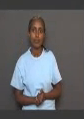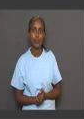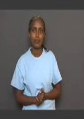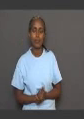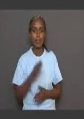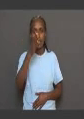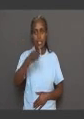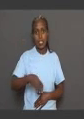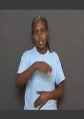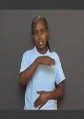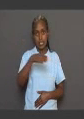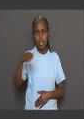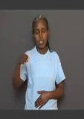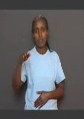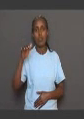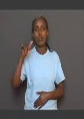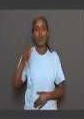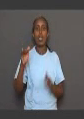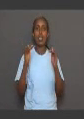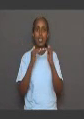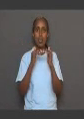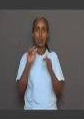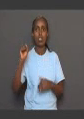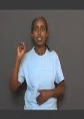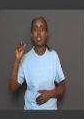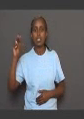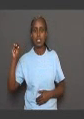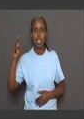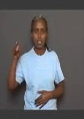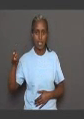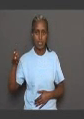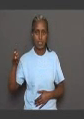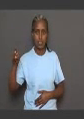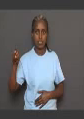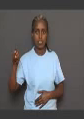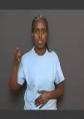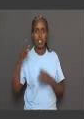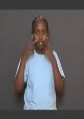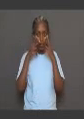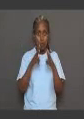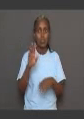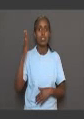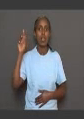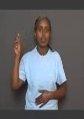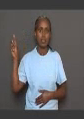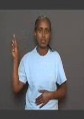The graph of y equals sine x looks like